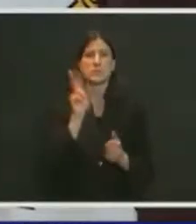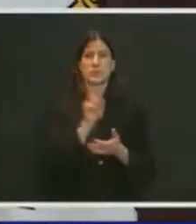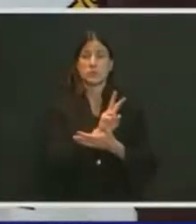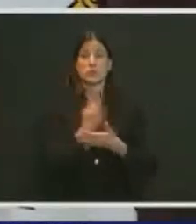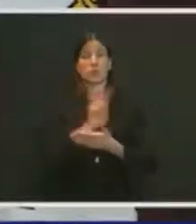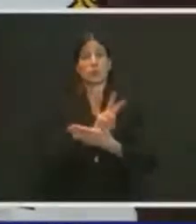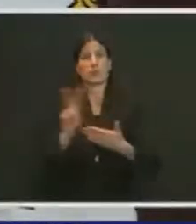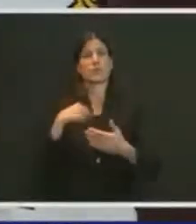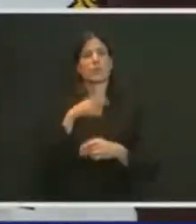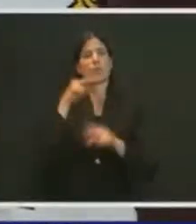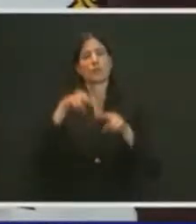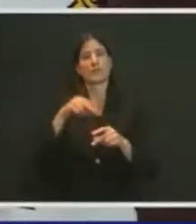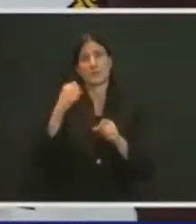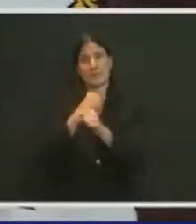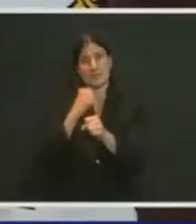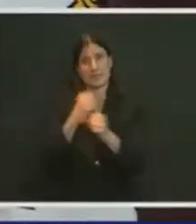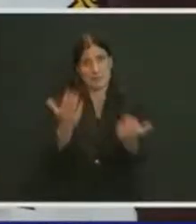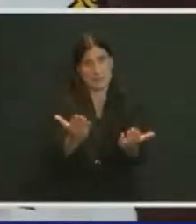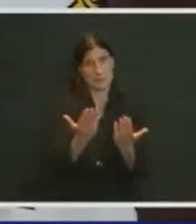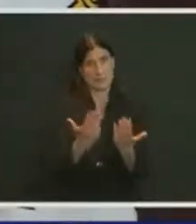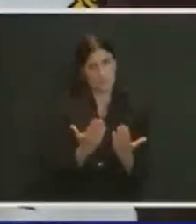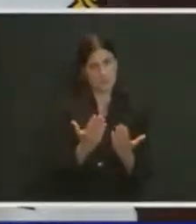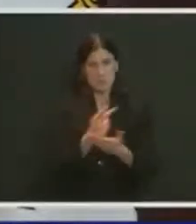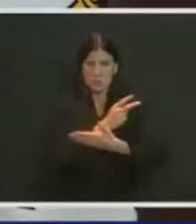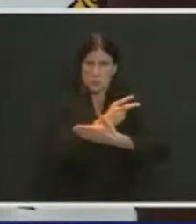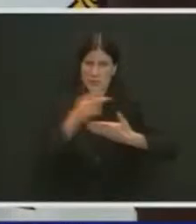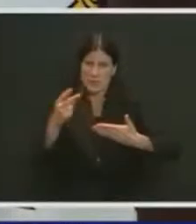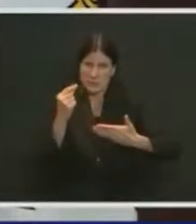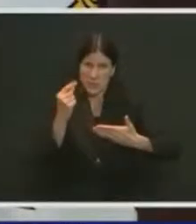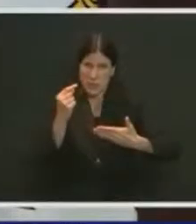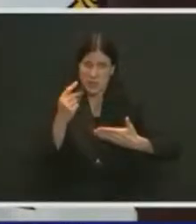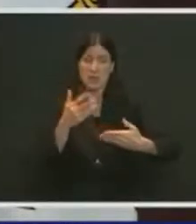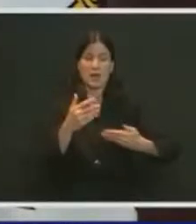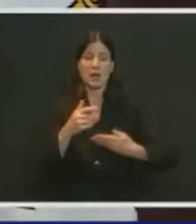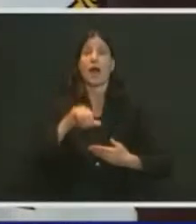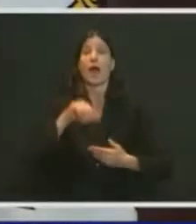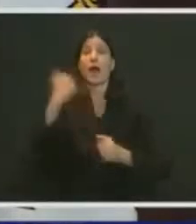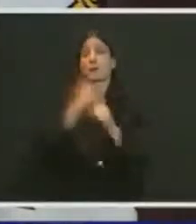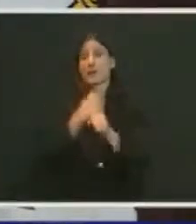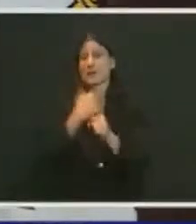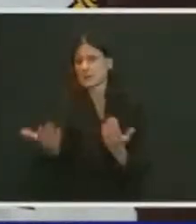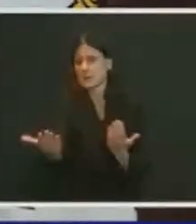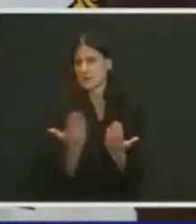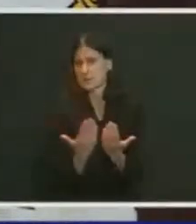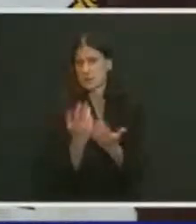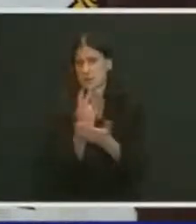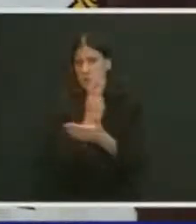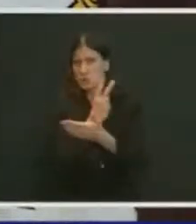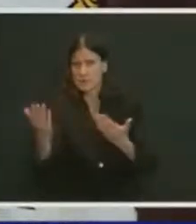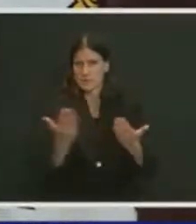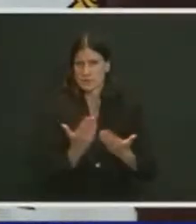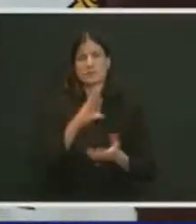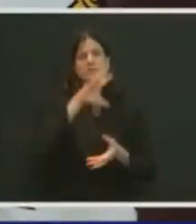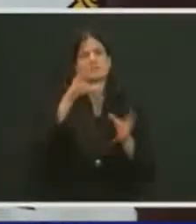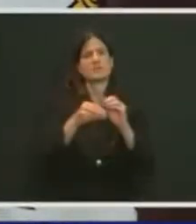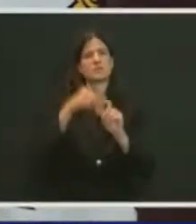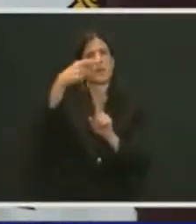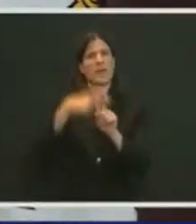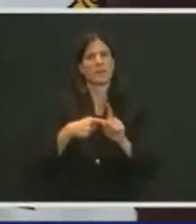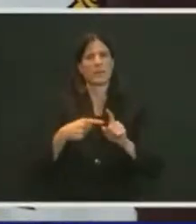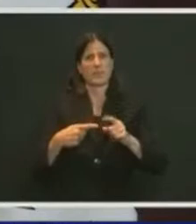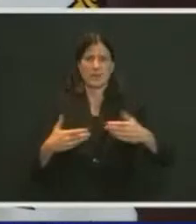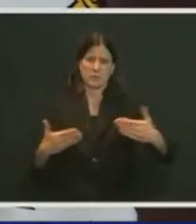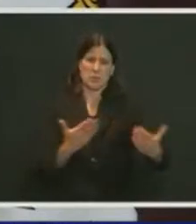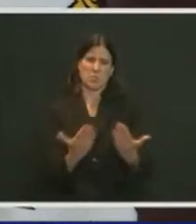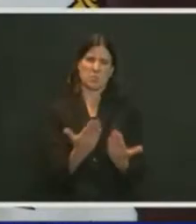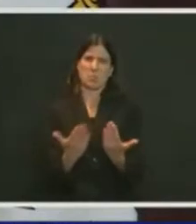to know the effect that that change has had on the rate of spread of the virus, you need a little bit of time, the doctor just